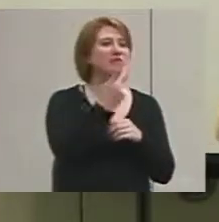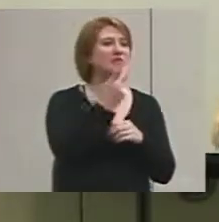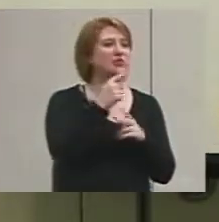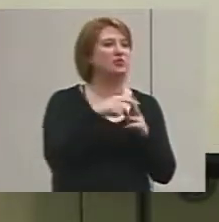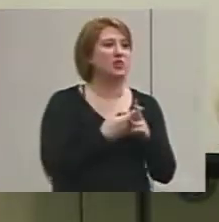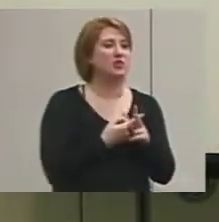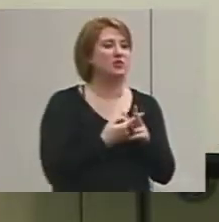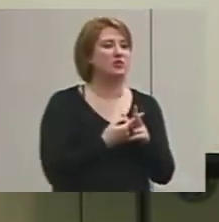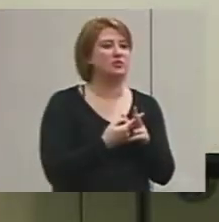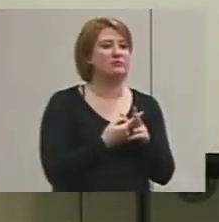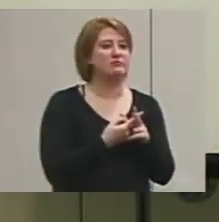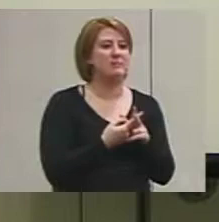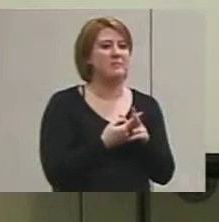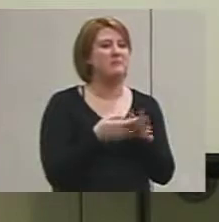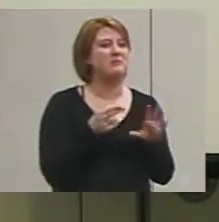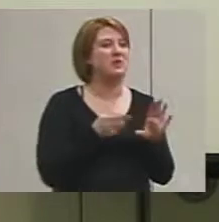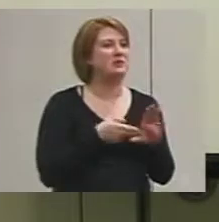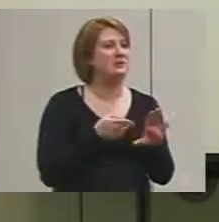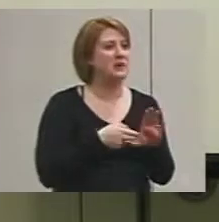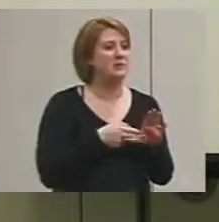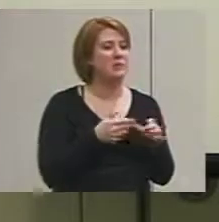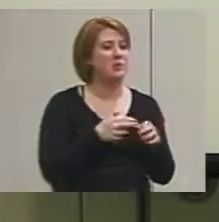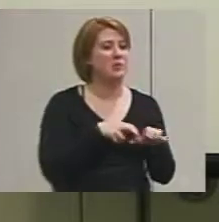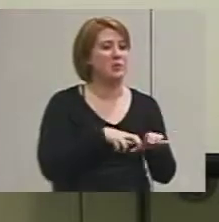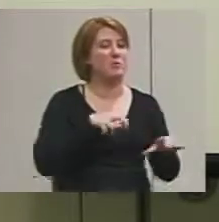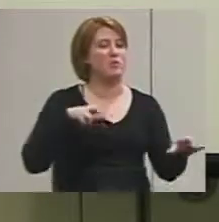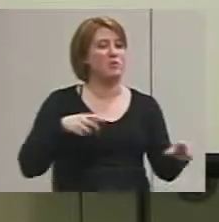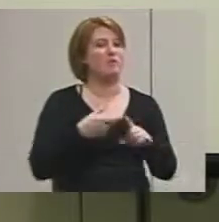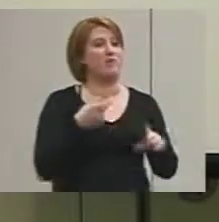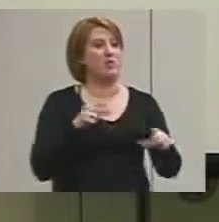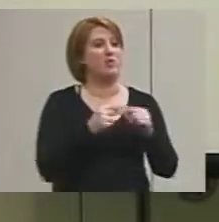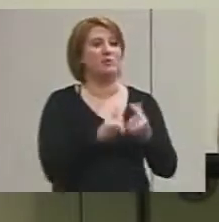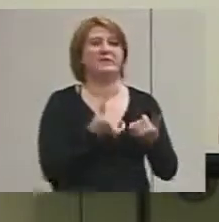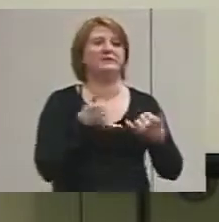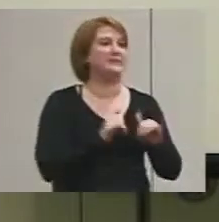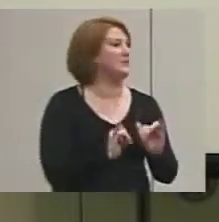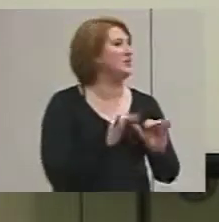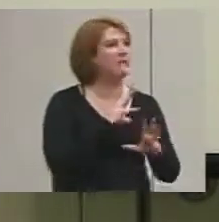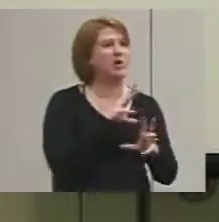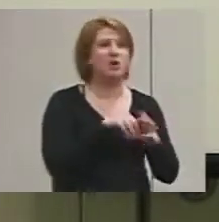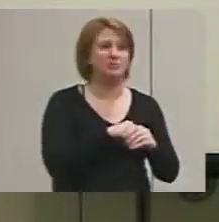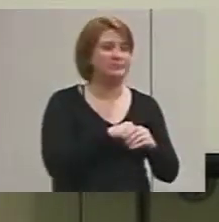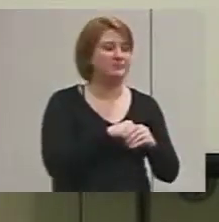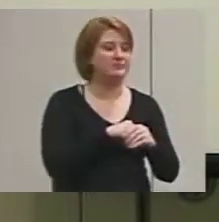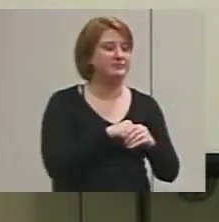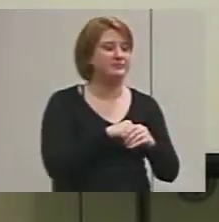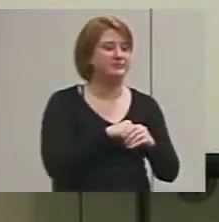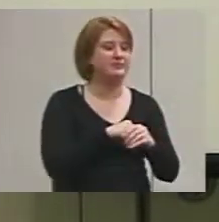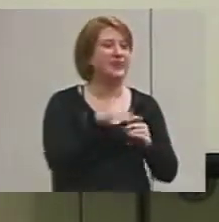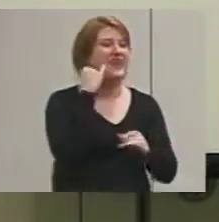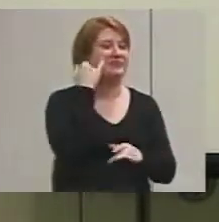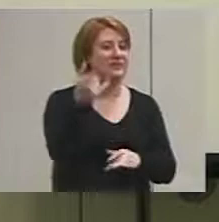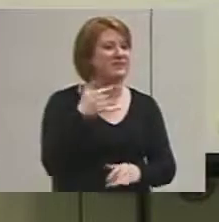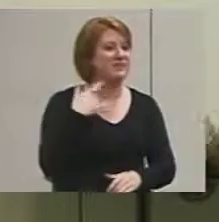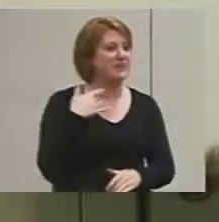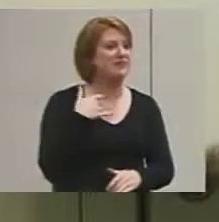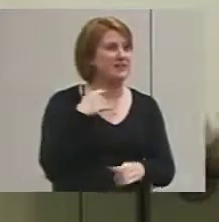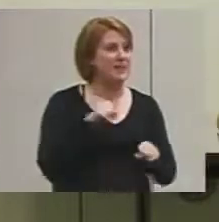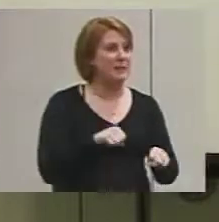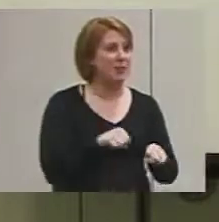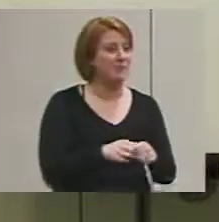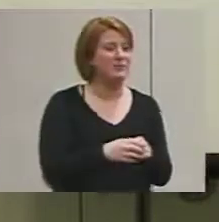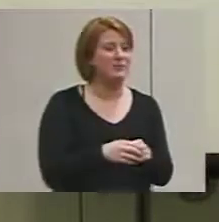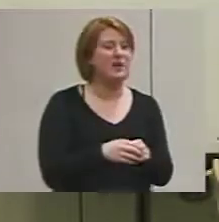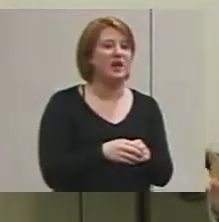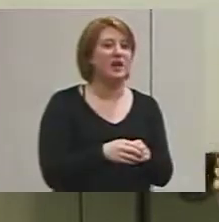participate from being removed from the group. He's still able to participate, and when he can, when he feels that he's able, and we